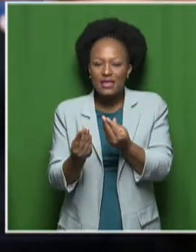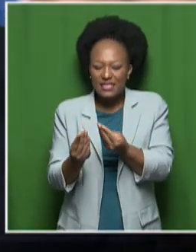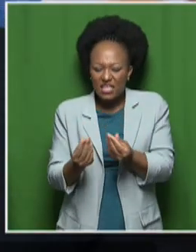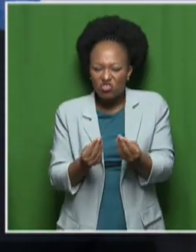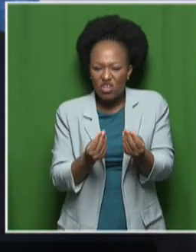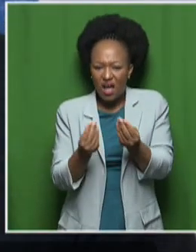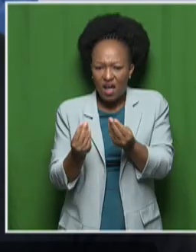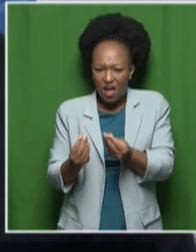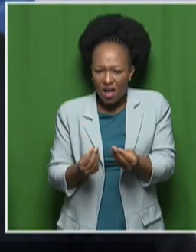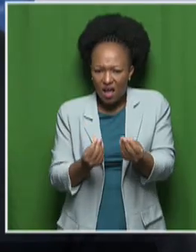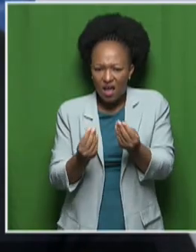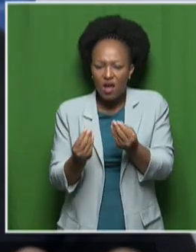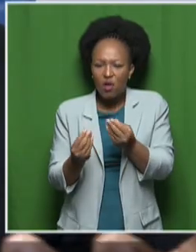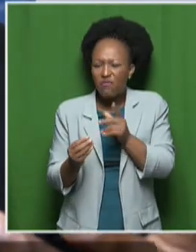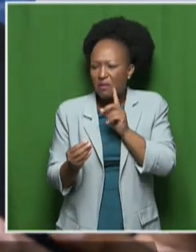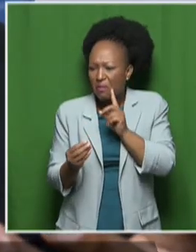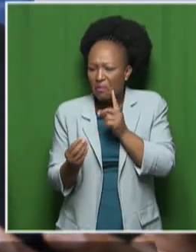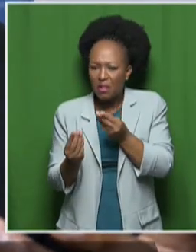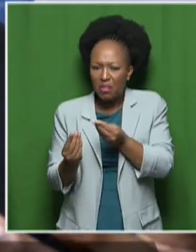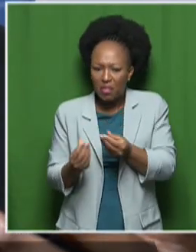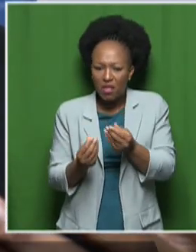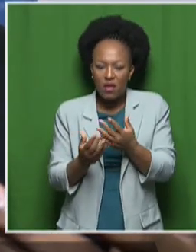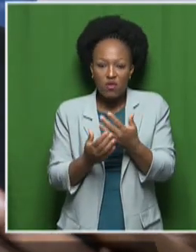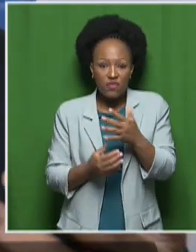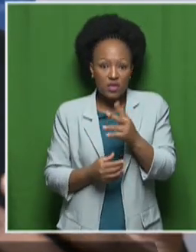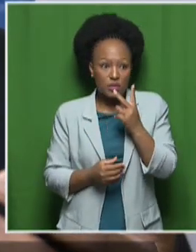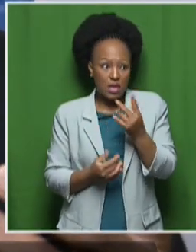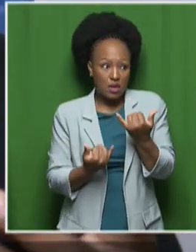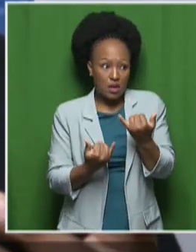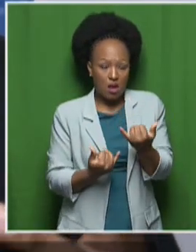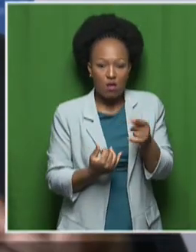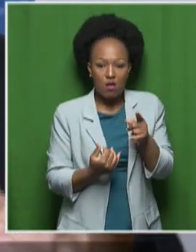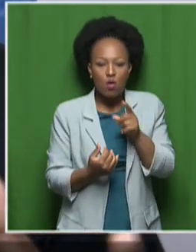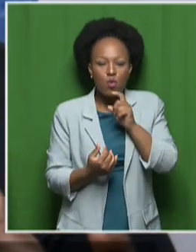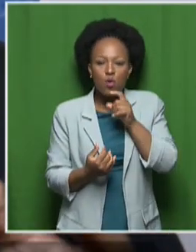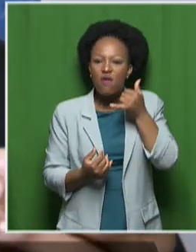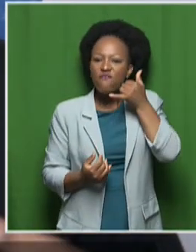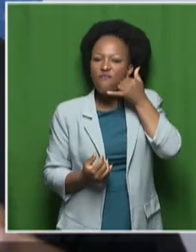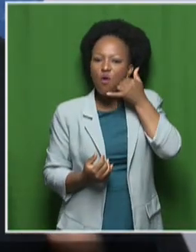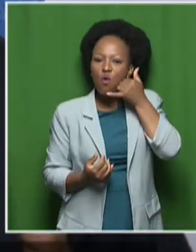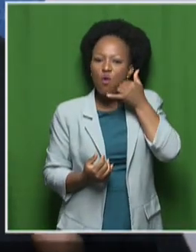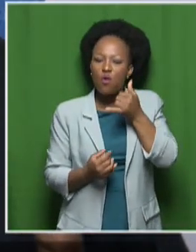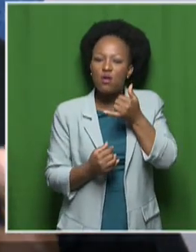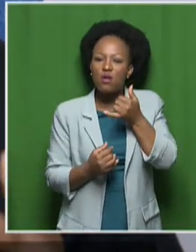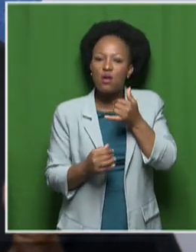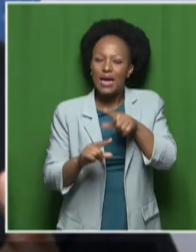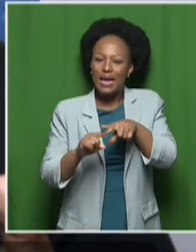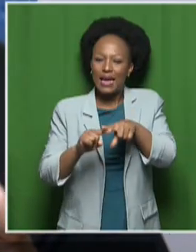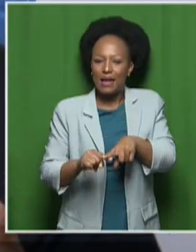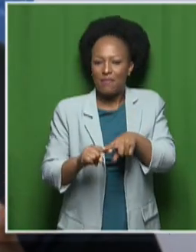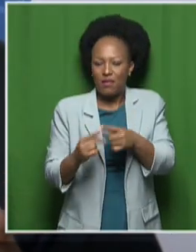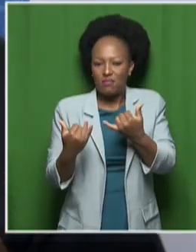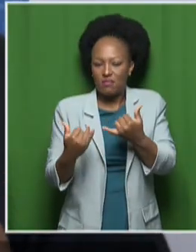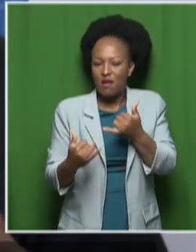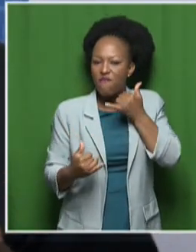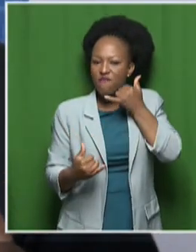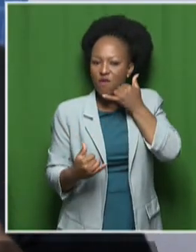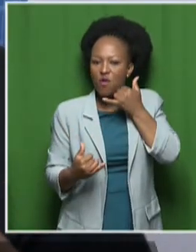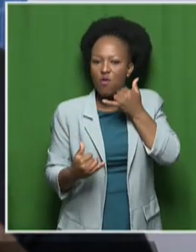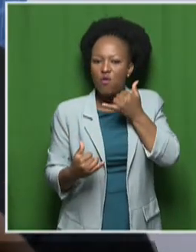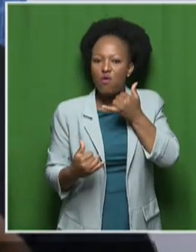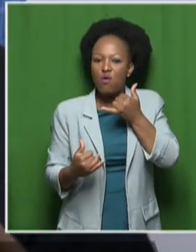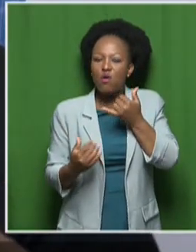been looking at different sensors. So as you saw now, we use the cell phone. Currently, it's the most reliable one that we use, where you can